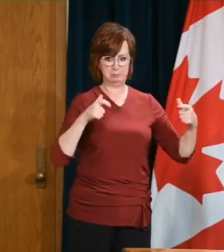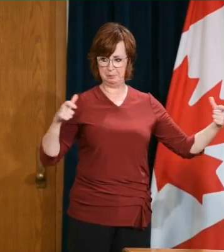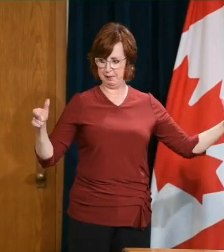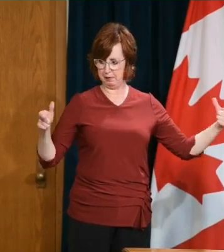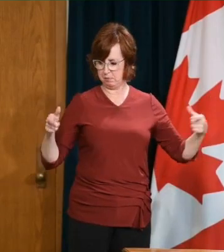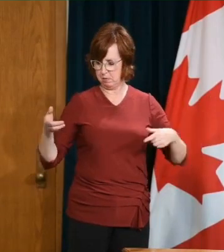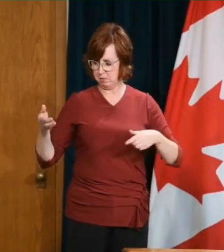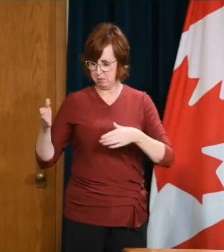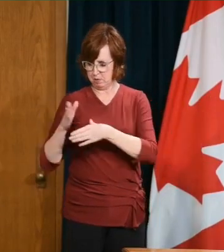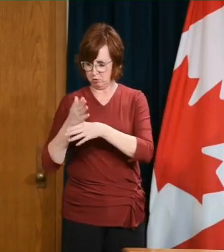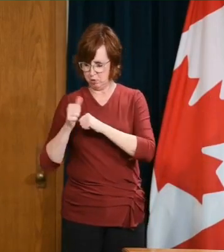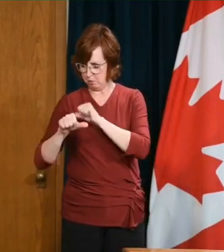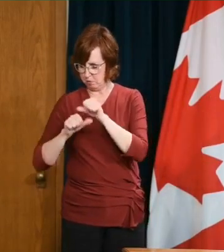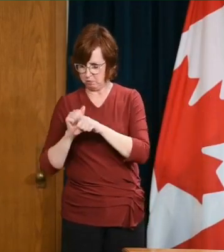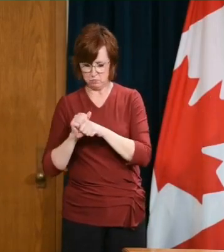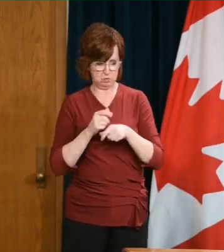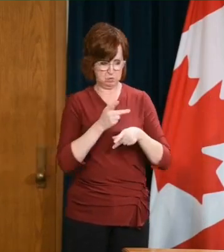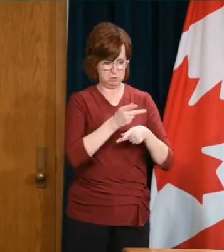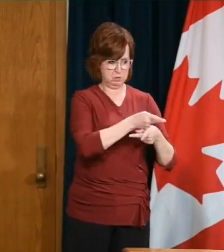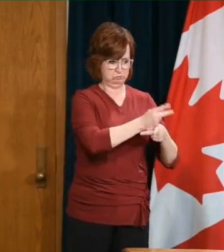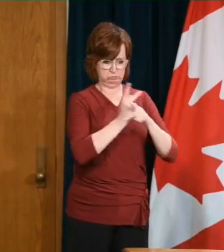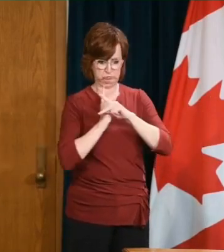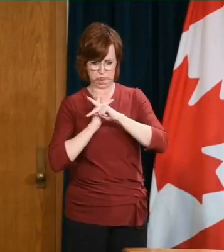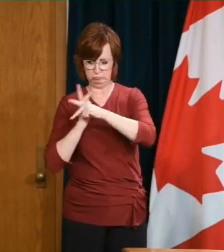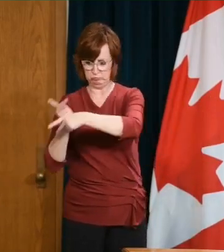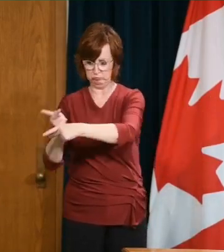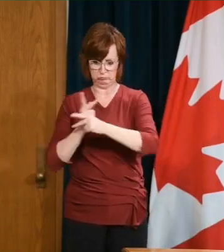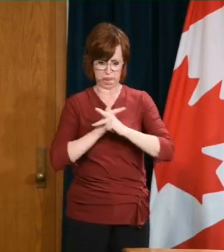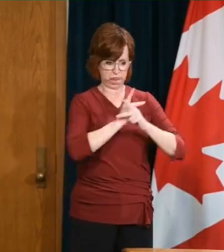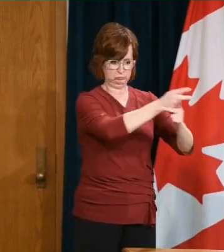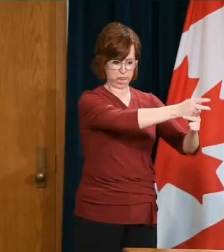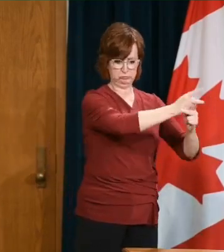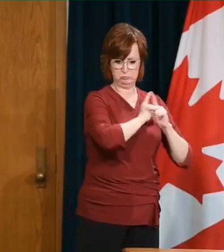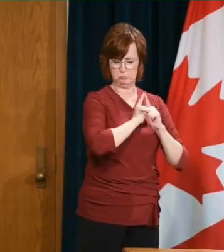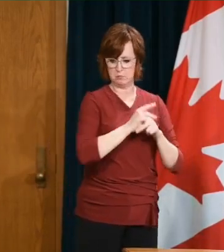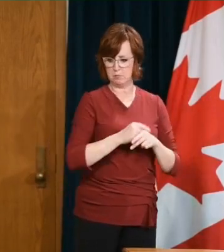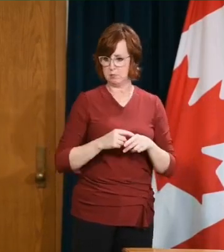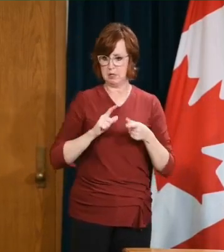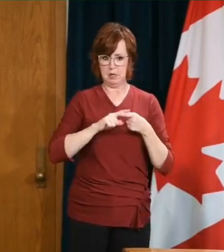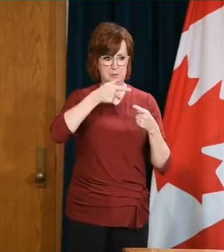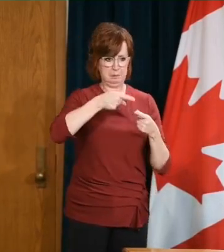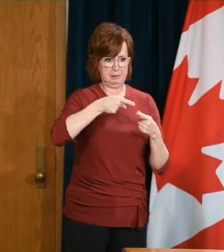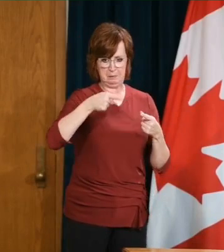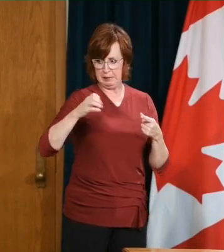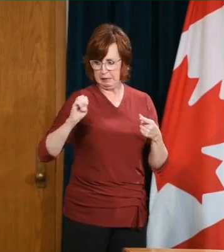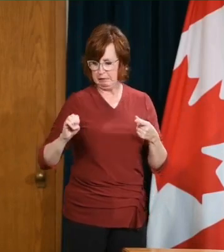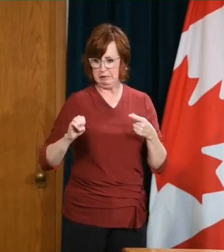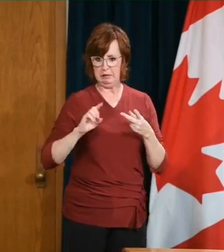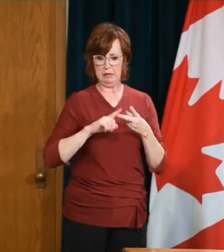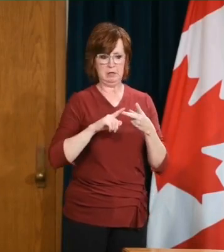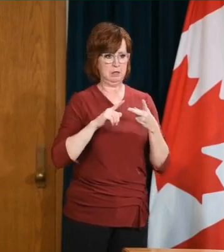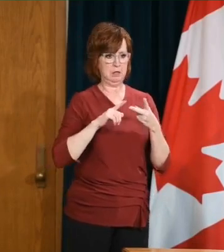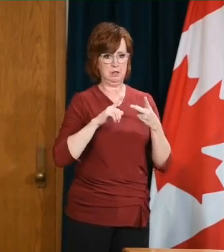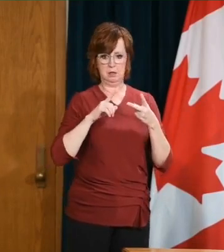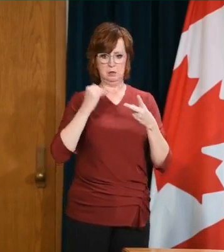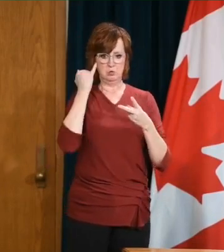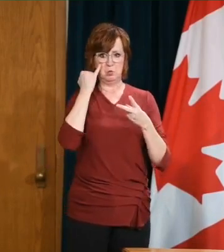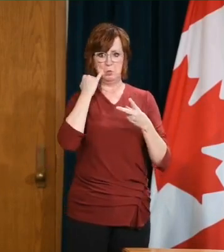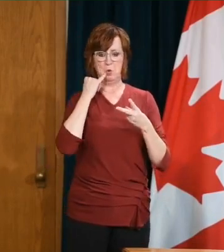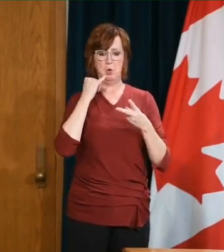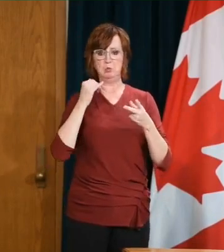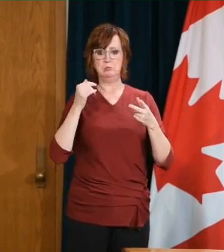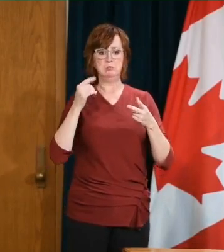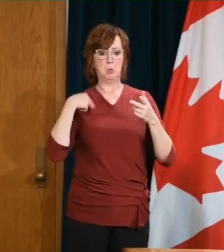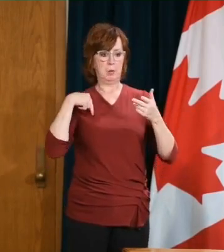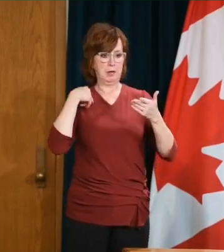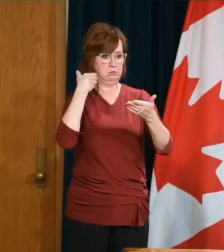procure PPE equipment with our national government as a nation, how we share that as it comes in, ensuring that the areas